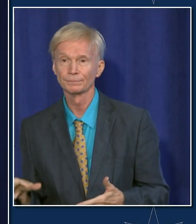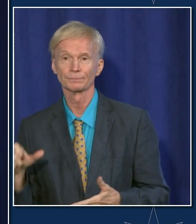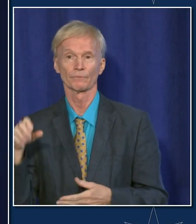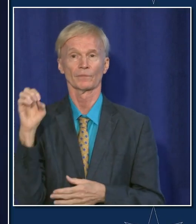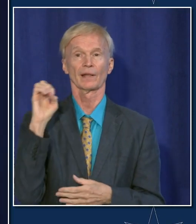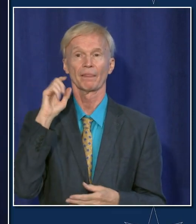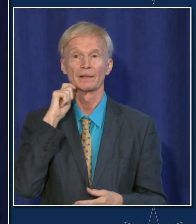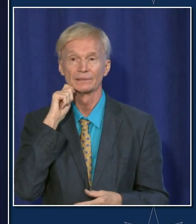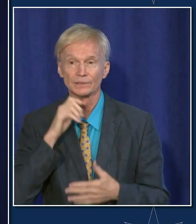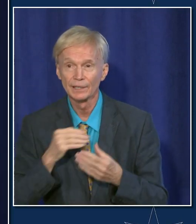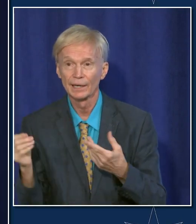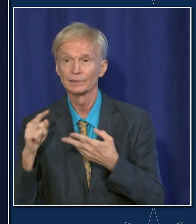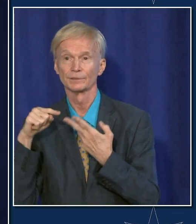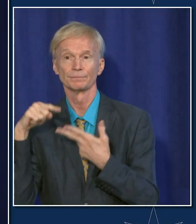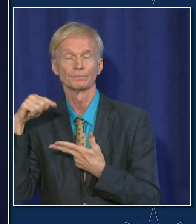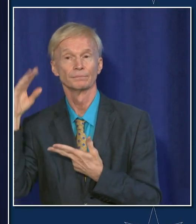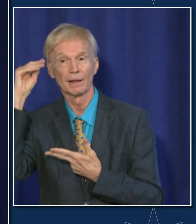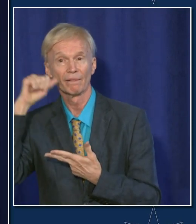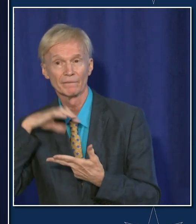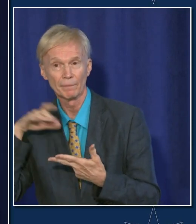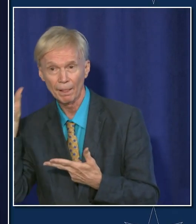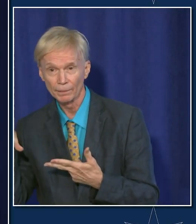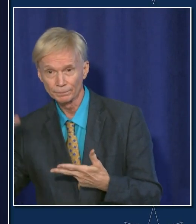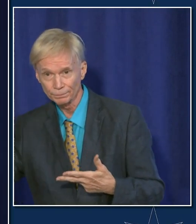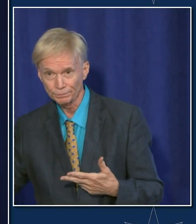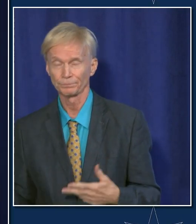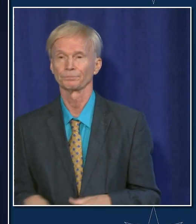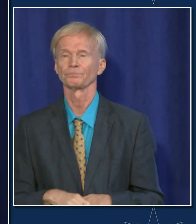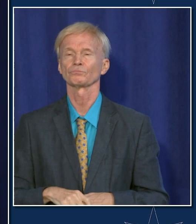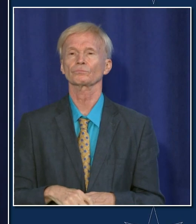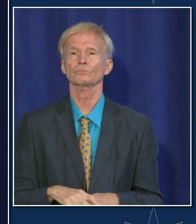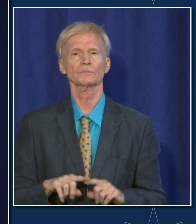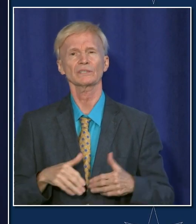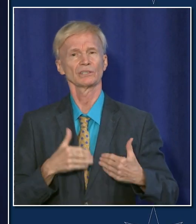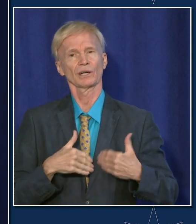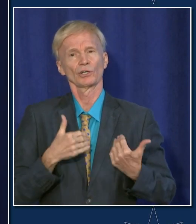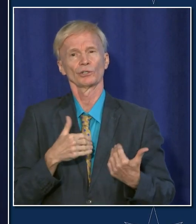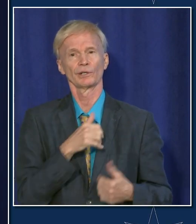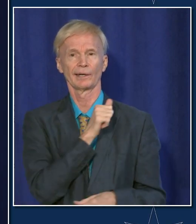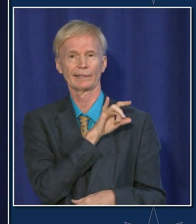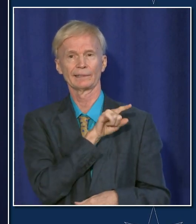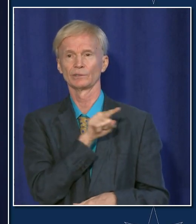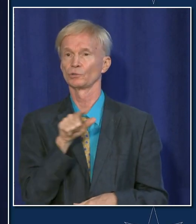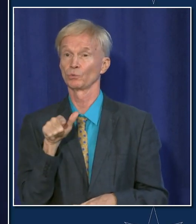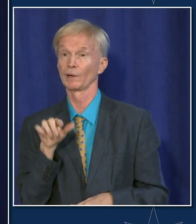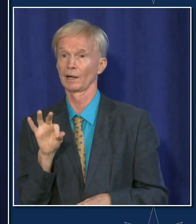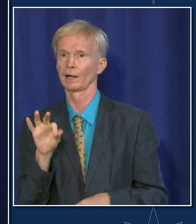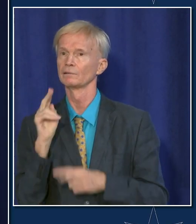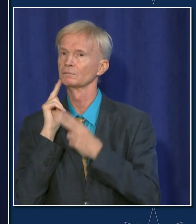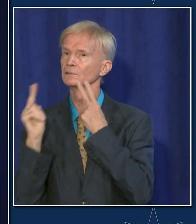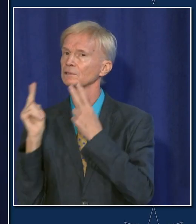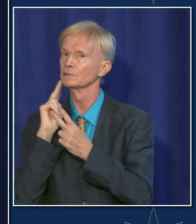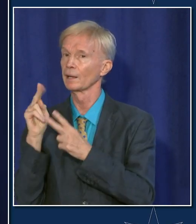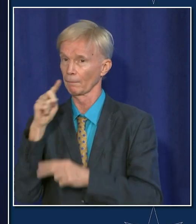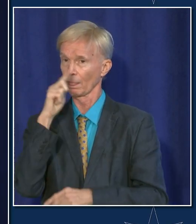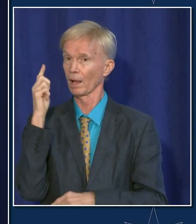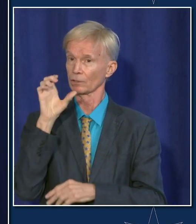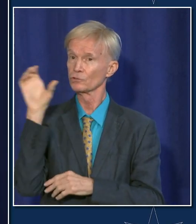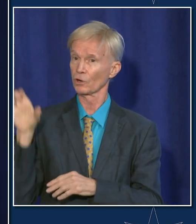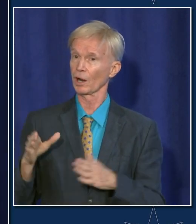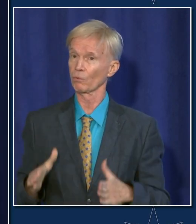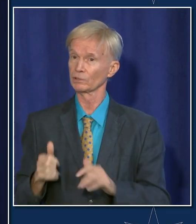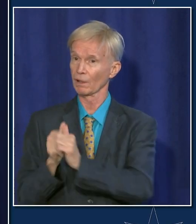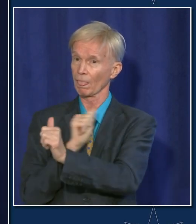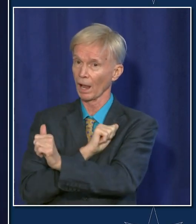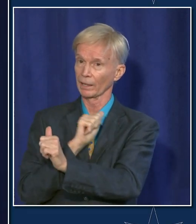most important thing is that really in the younger age groups, 18 to 29, we're especially seeing Black Chicagoans